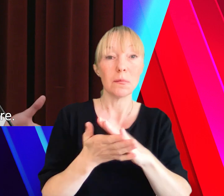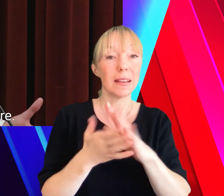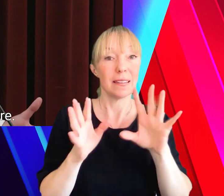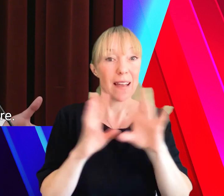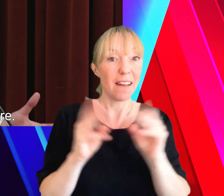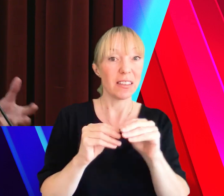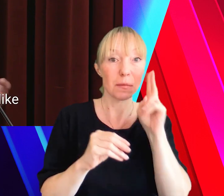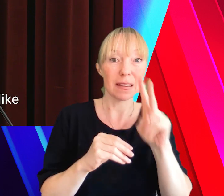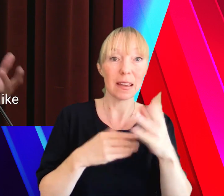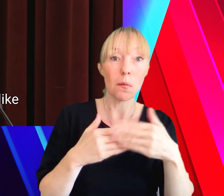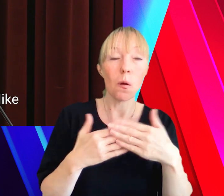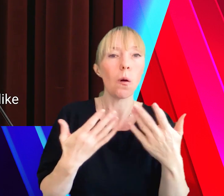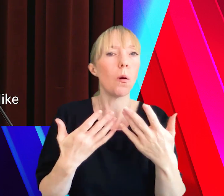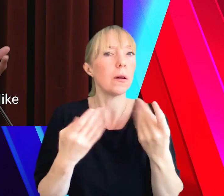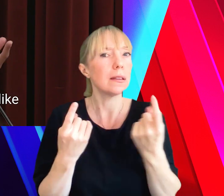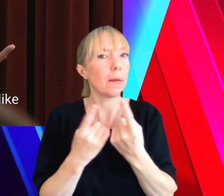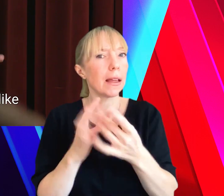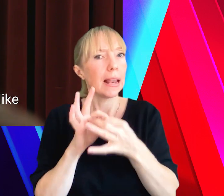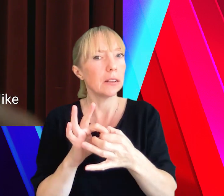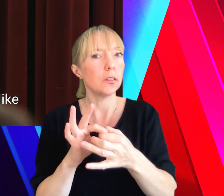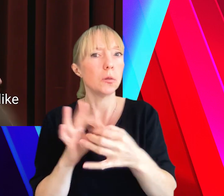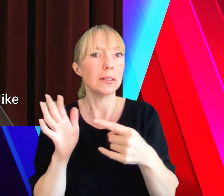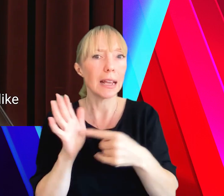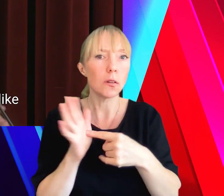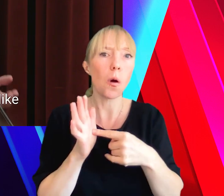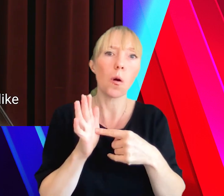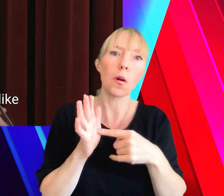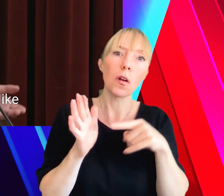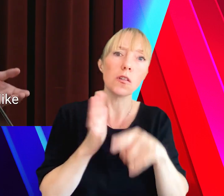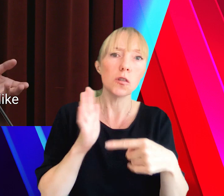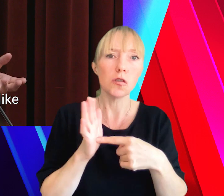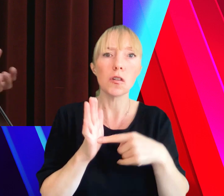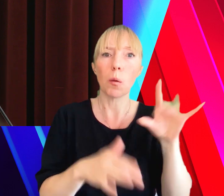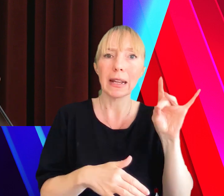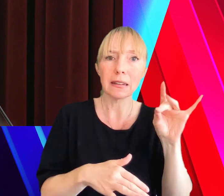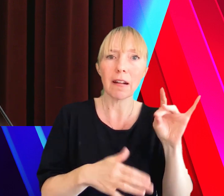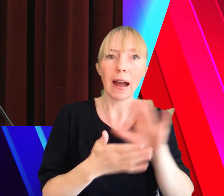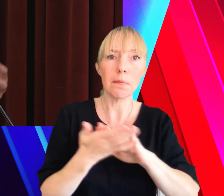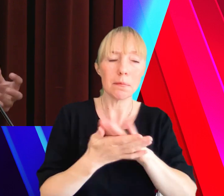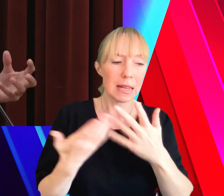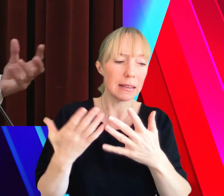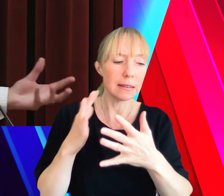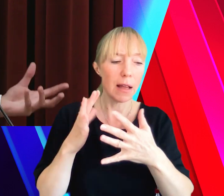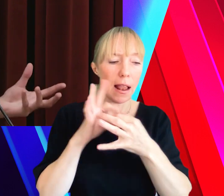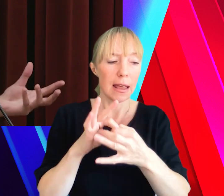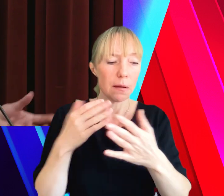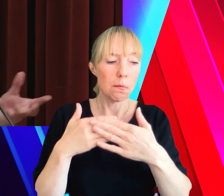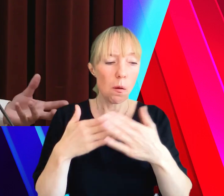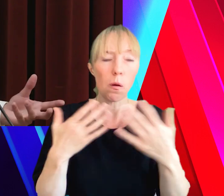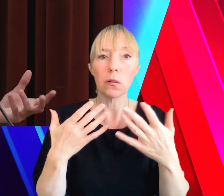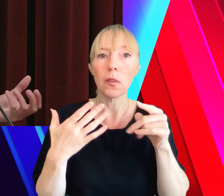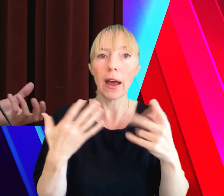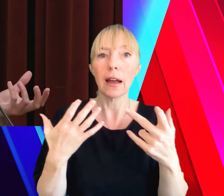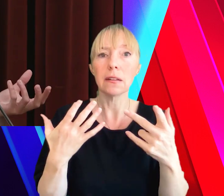TikTok's being seen more? Or is there something about platforms like TikTok, like YouTube, Instagram, that actually like lends itself more to